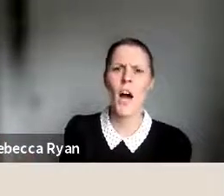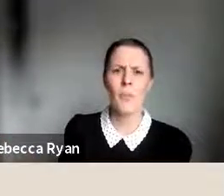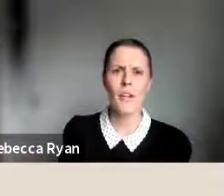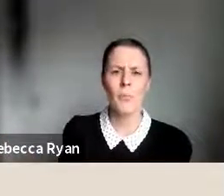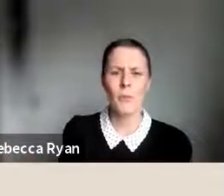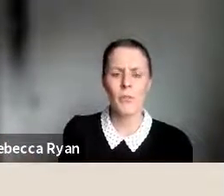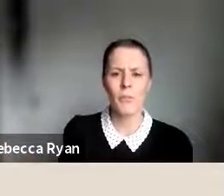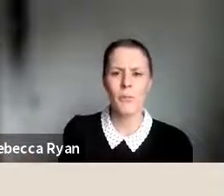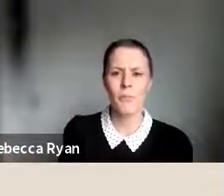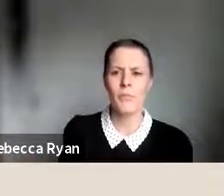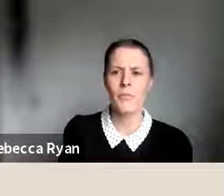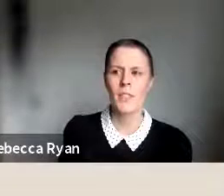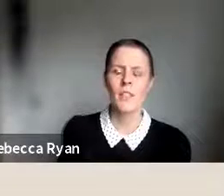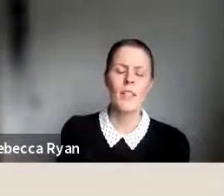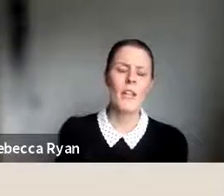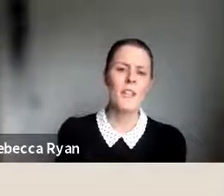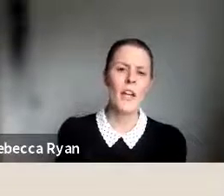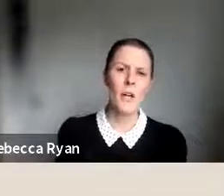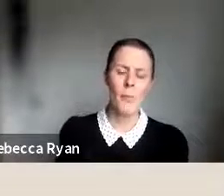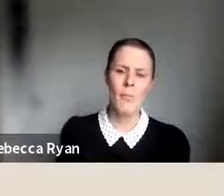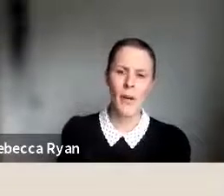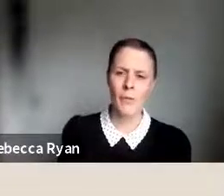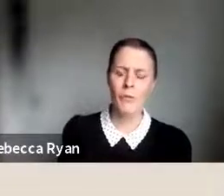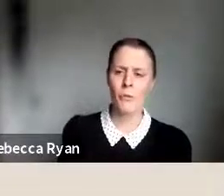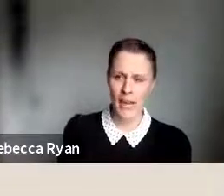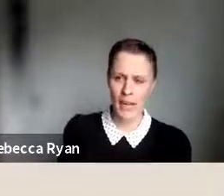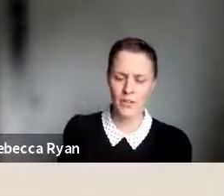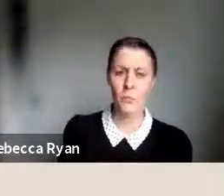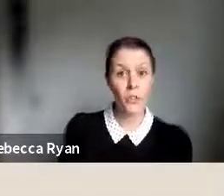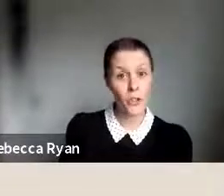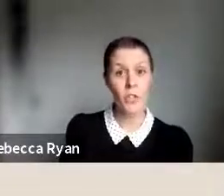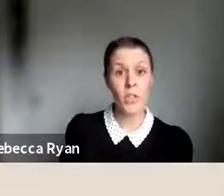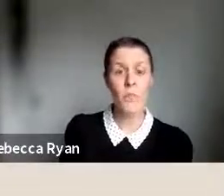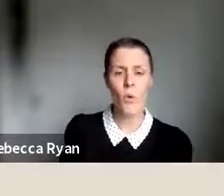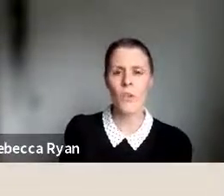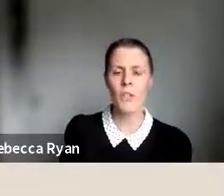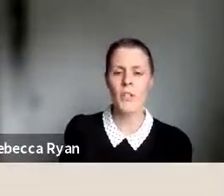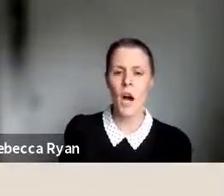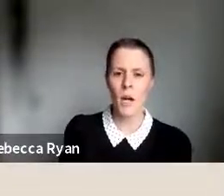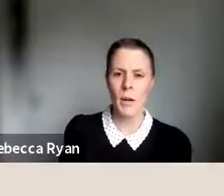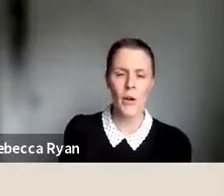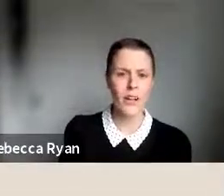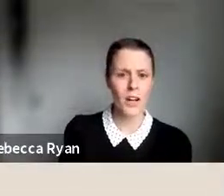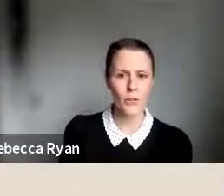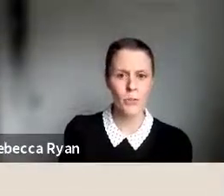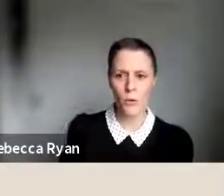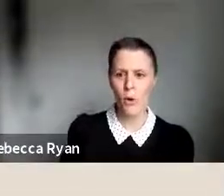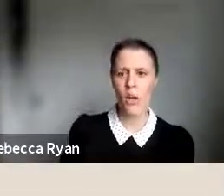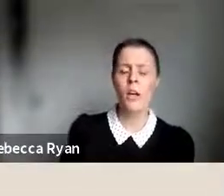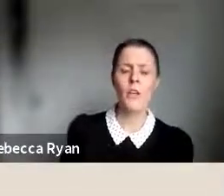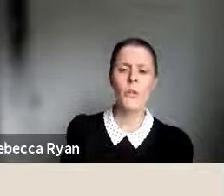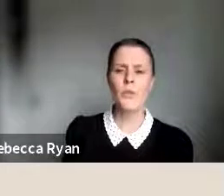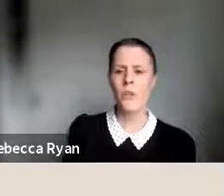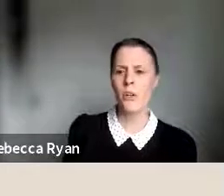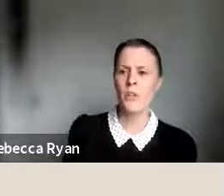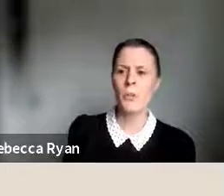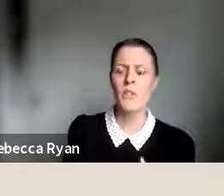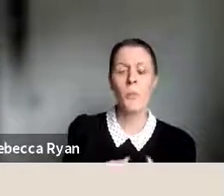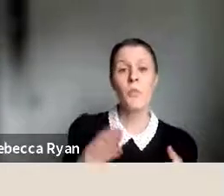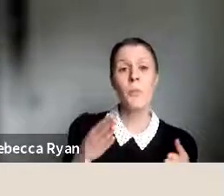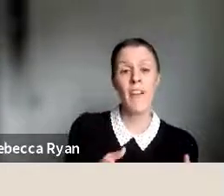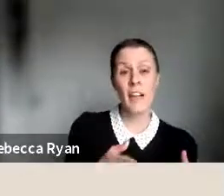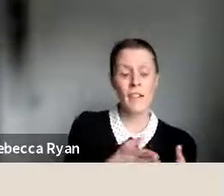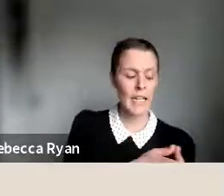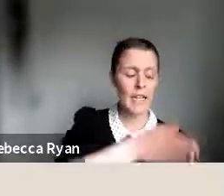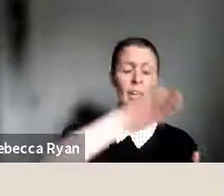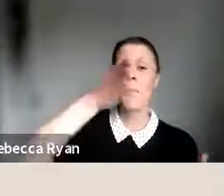like recovering from the flu. Let's talk about breakthrough cases, which are really important to talk about and not to ignore. So this occurs when